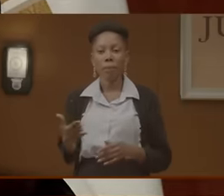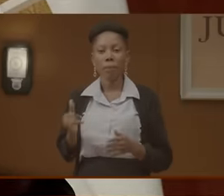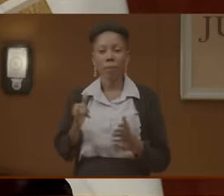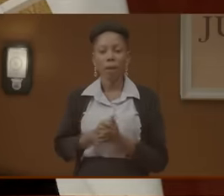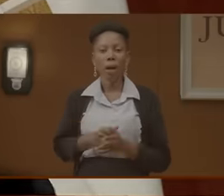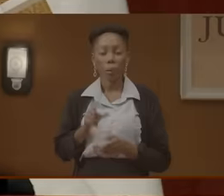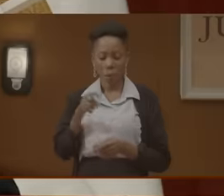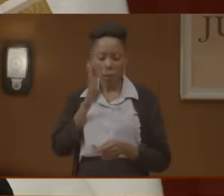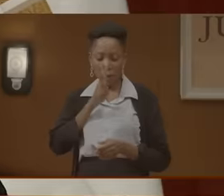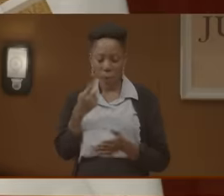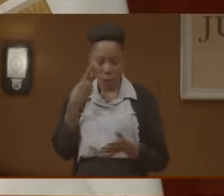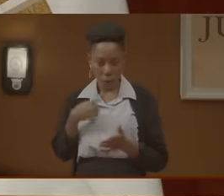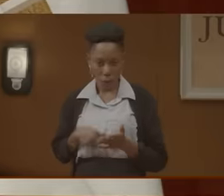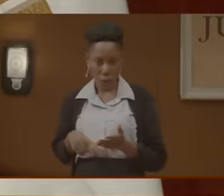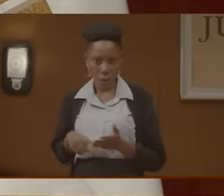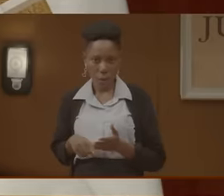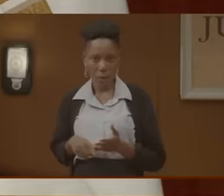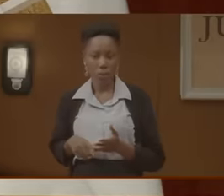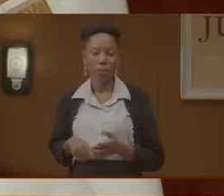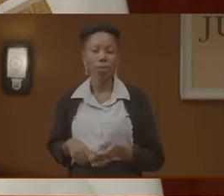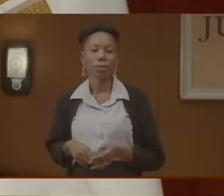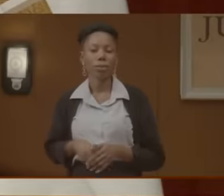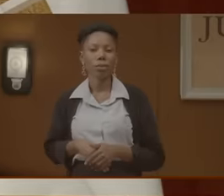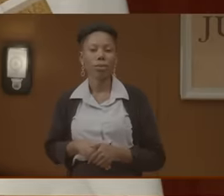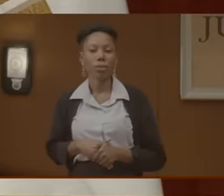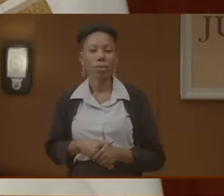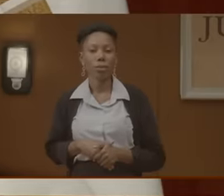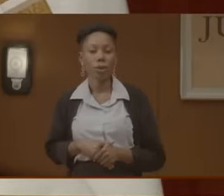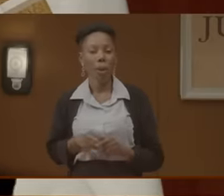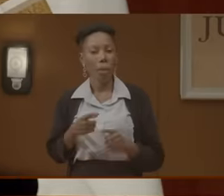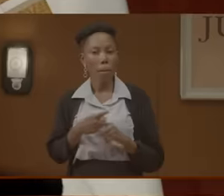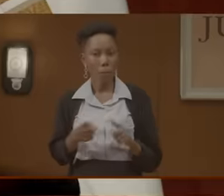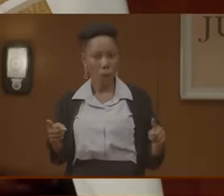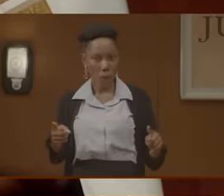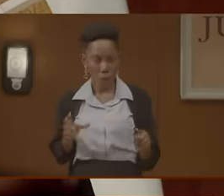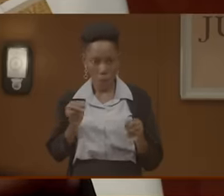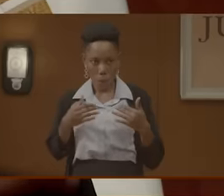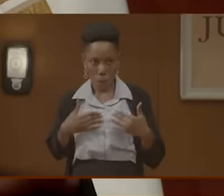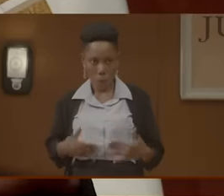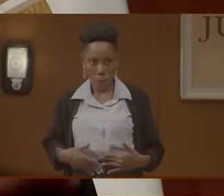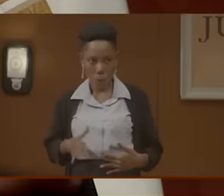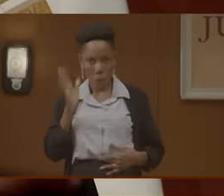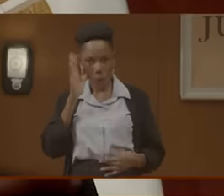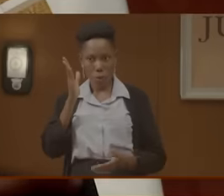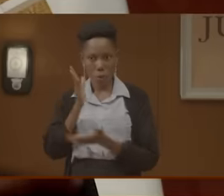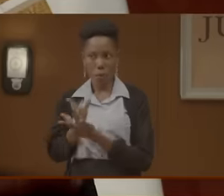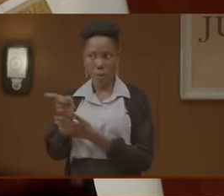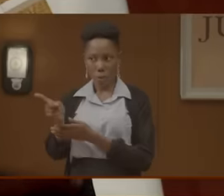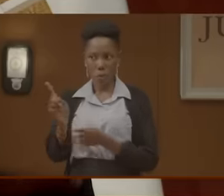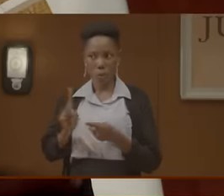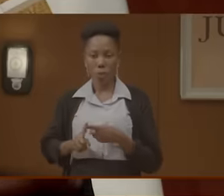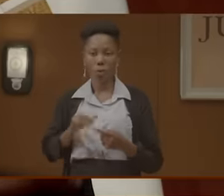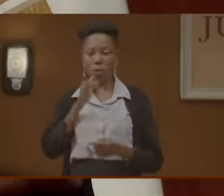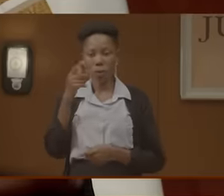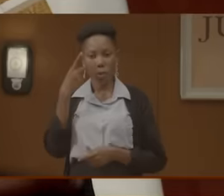to be proved before it can tilt to the other side. But nobody will stop you from having access